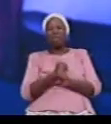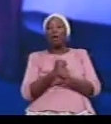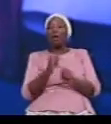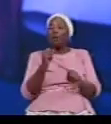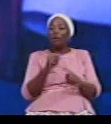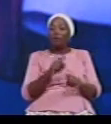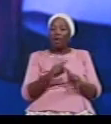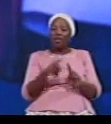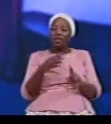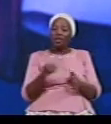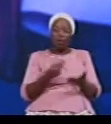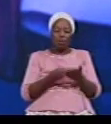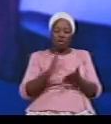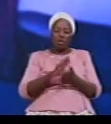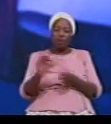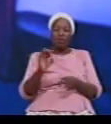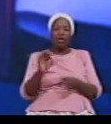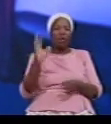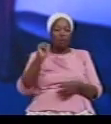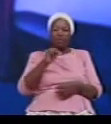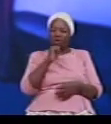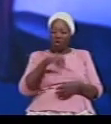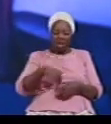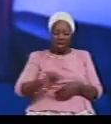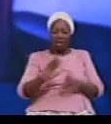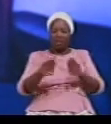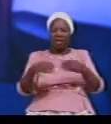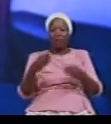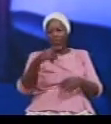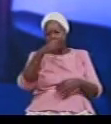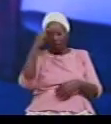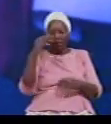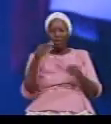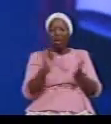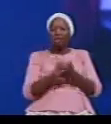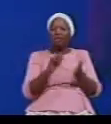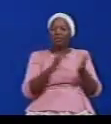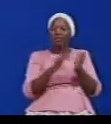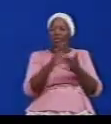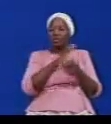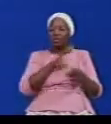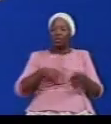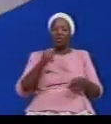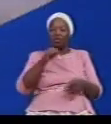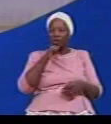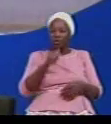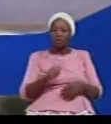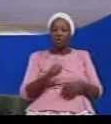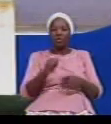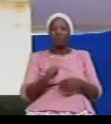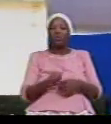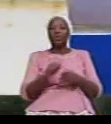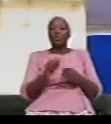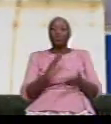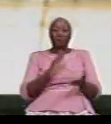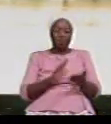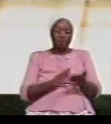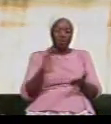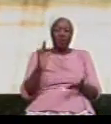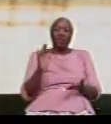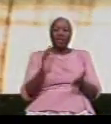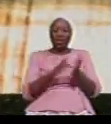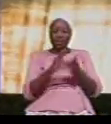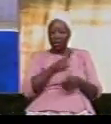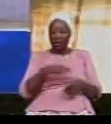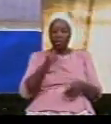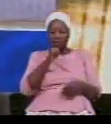Holy Ghost was not yet given, because that Jesus was not yet glorified. The Lord